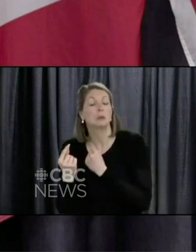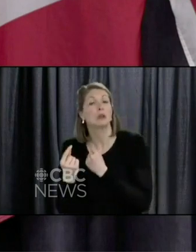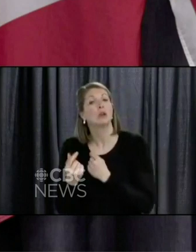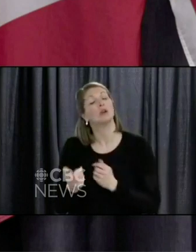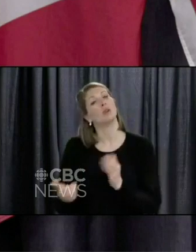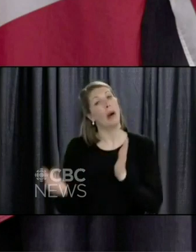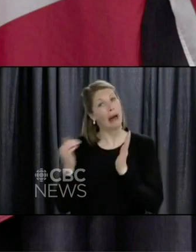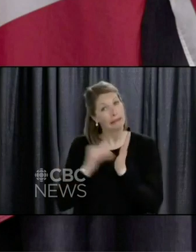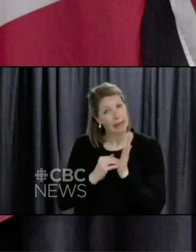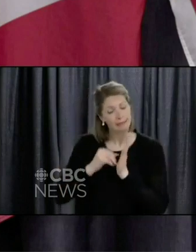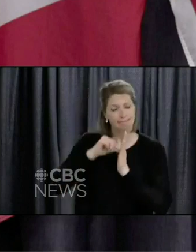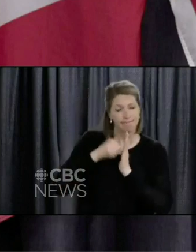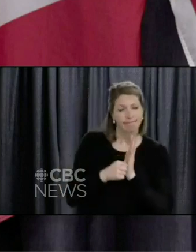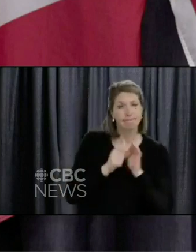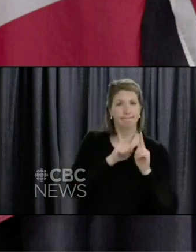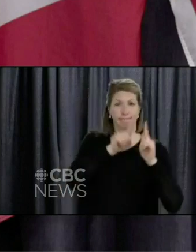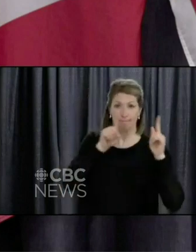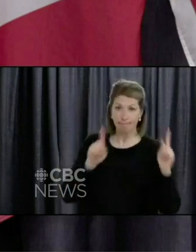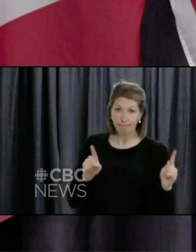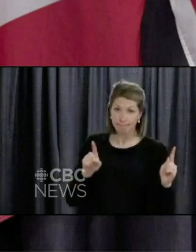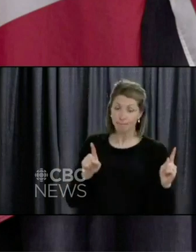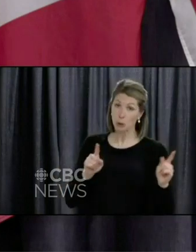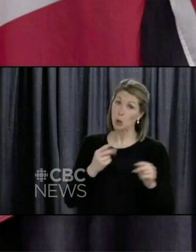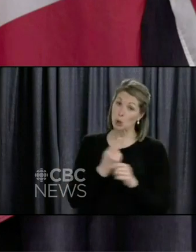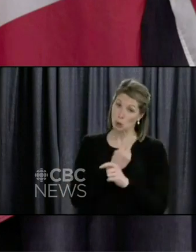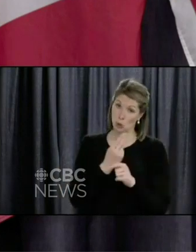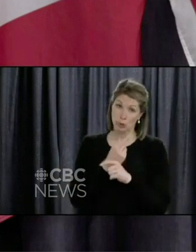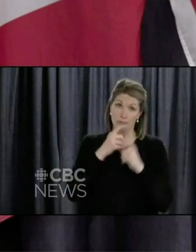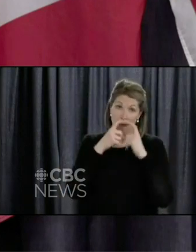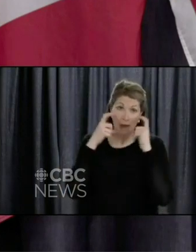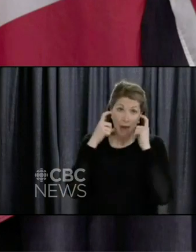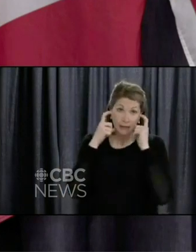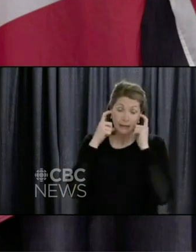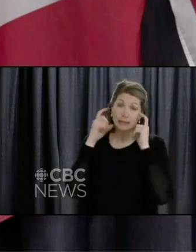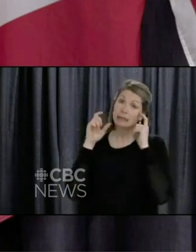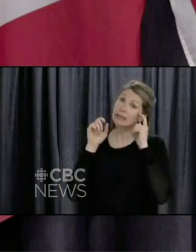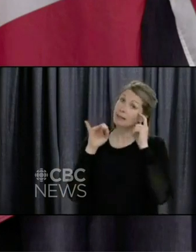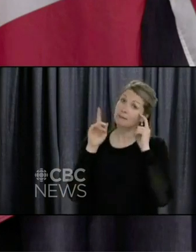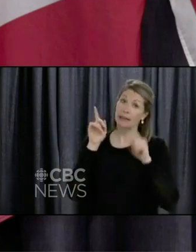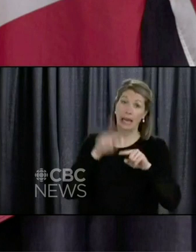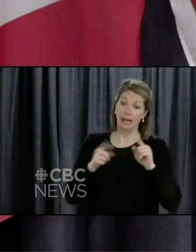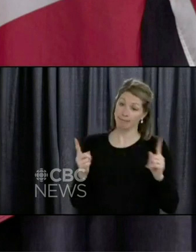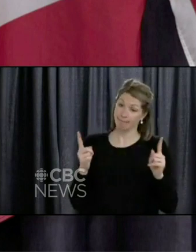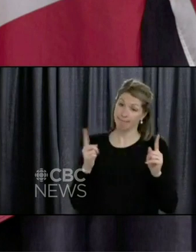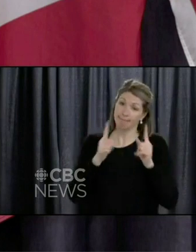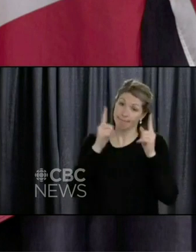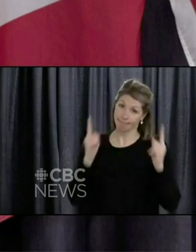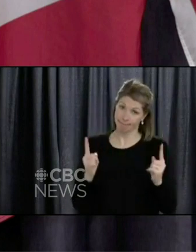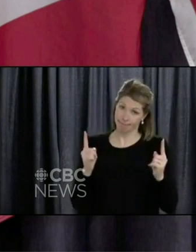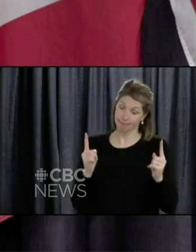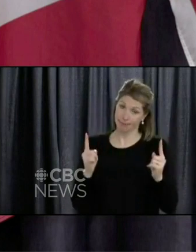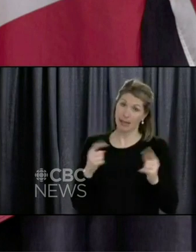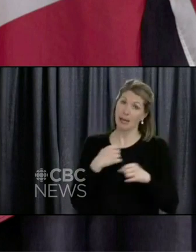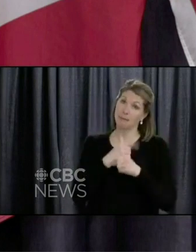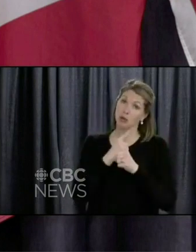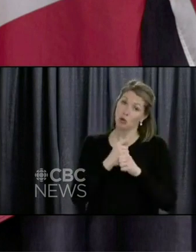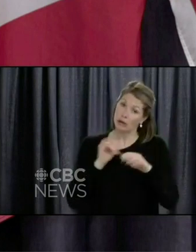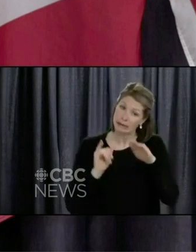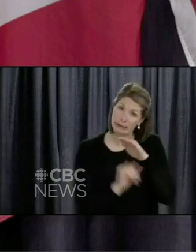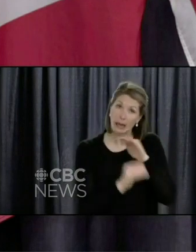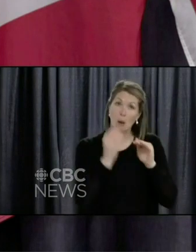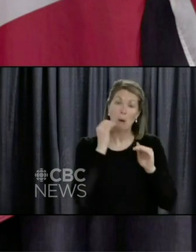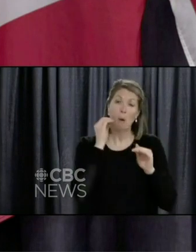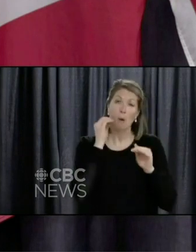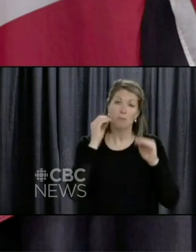can't physically distance, make a bubble for yourself and your family, stay in your bubble, and don't burst anybody